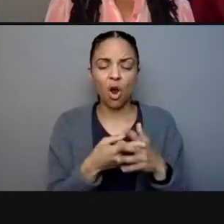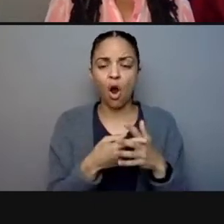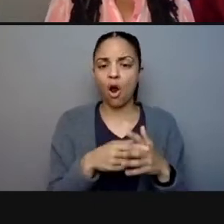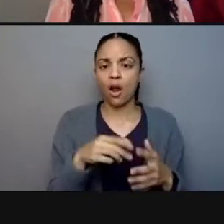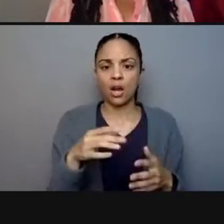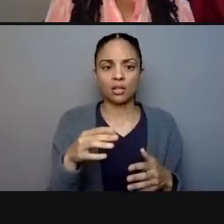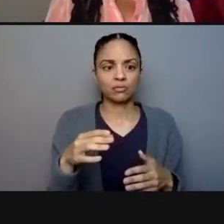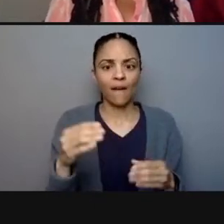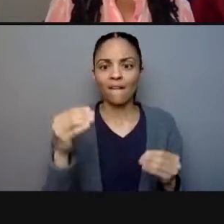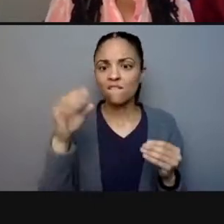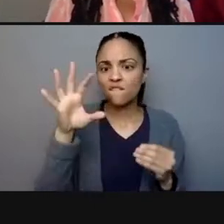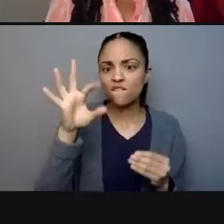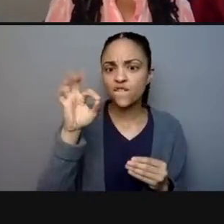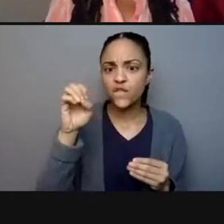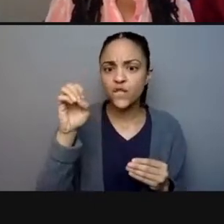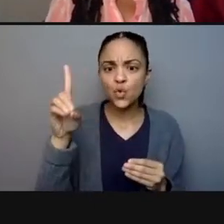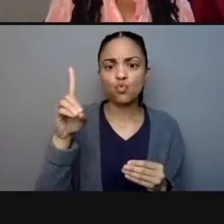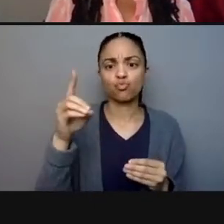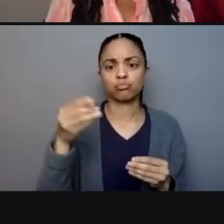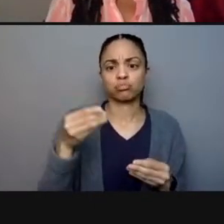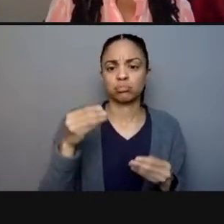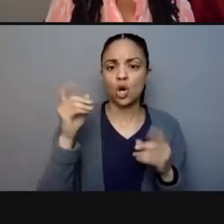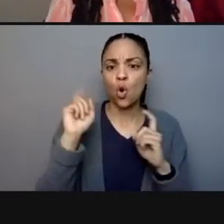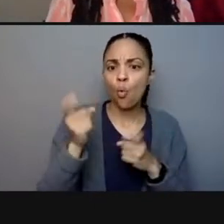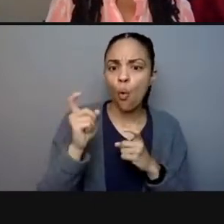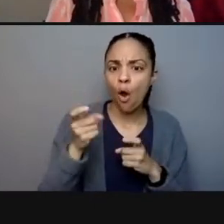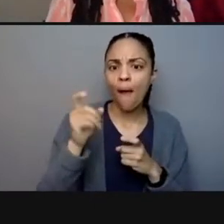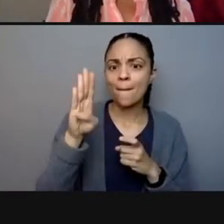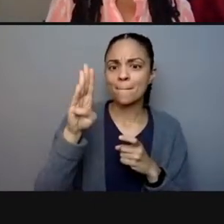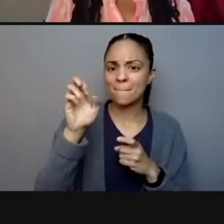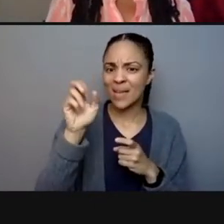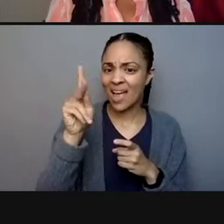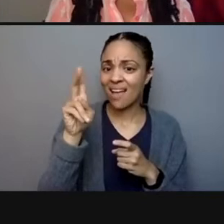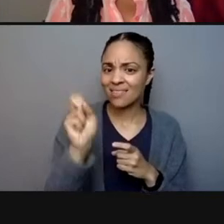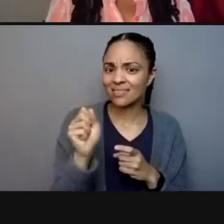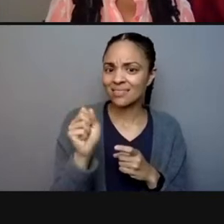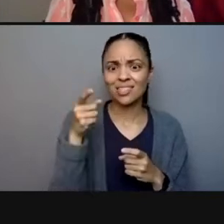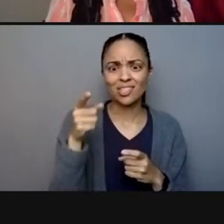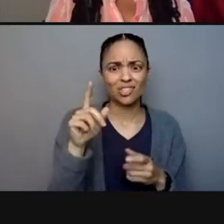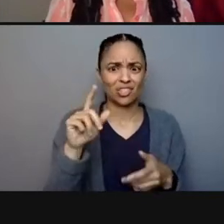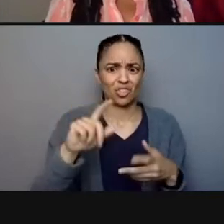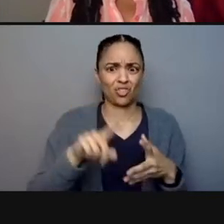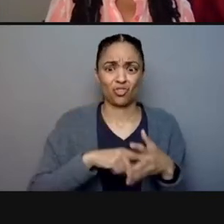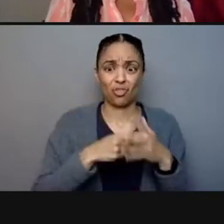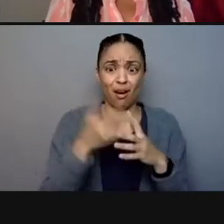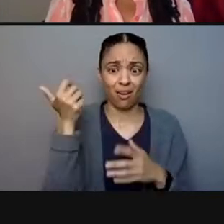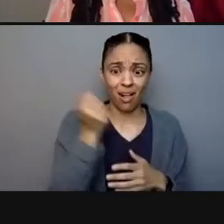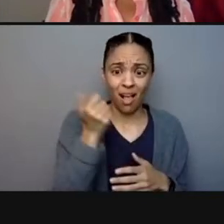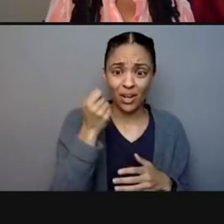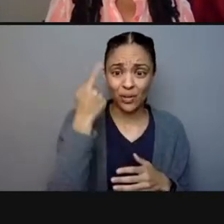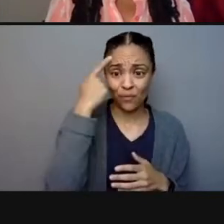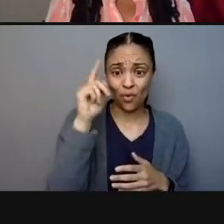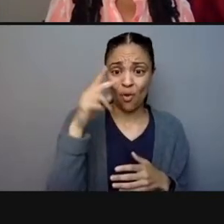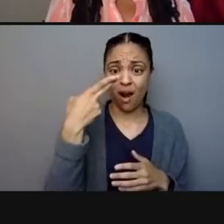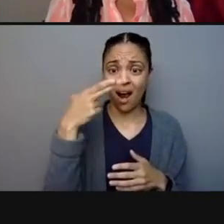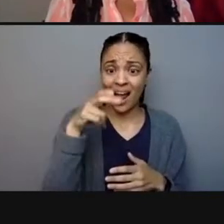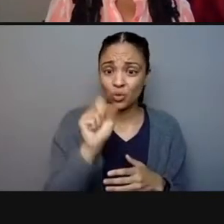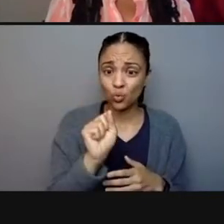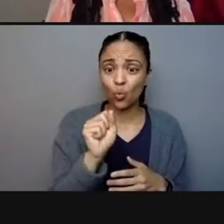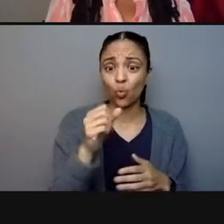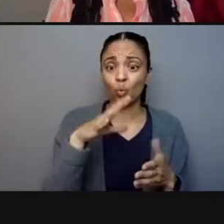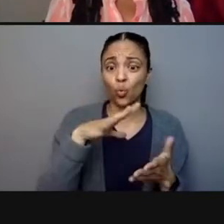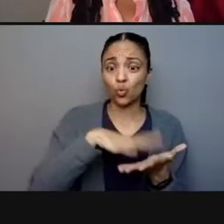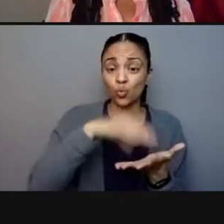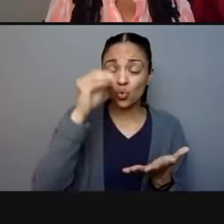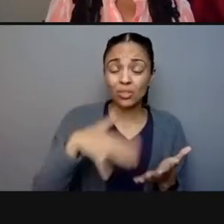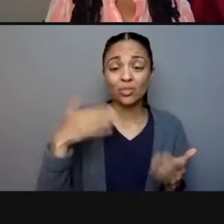her together started like a scholarship fund to go back to our old high school. Like, she's taught me how to give. So I have to say cheers to, of course,